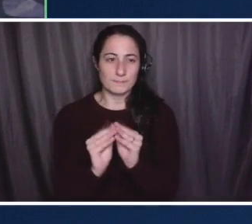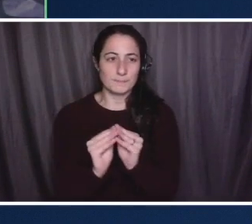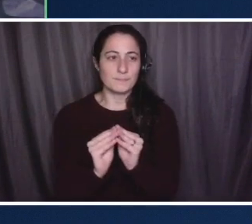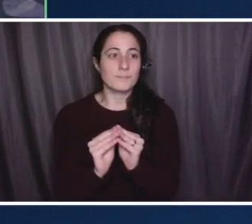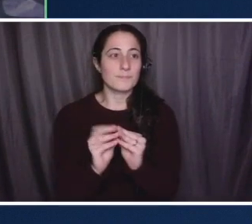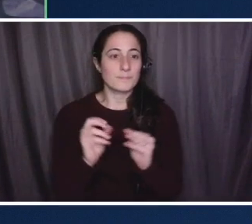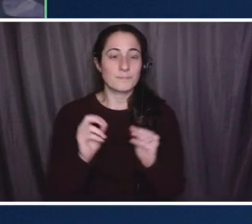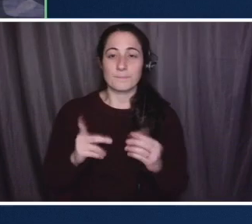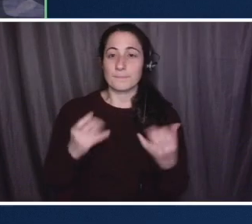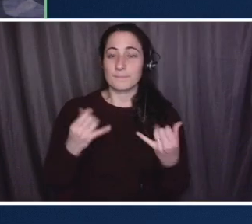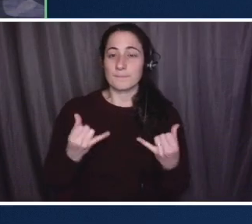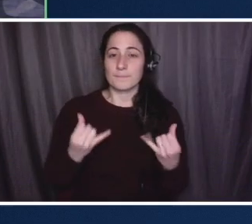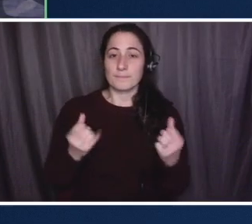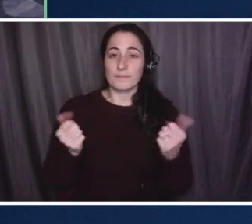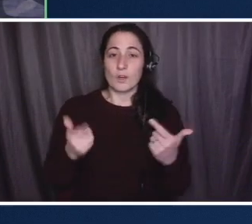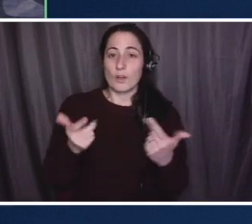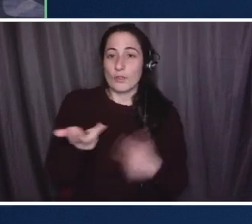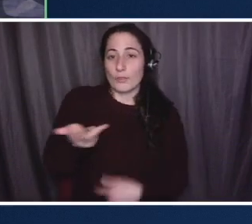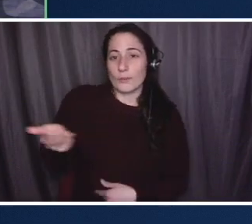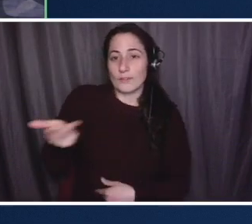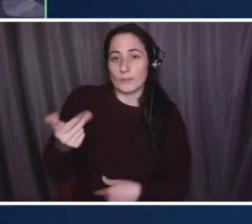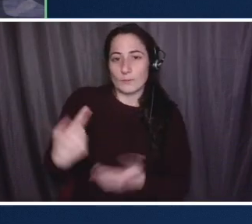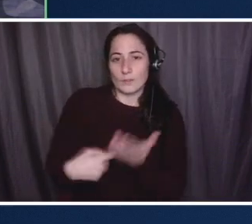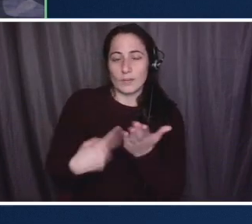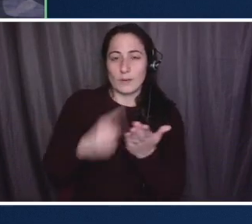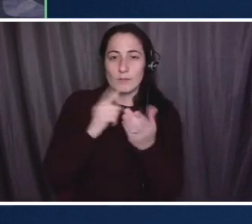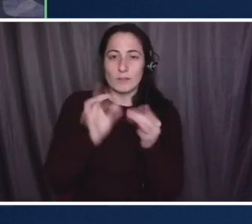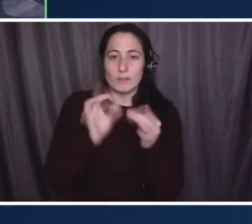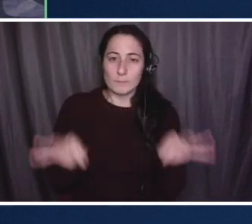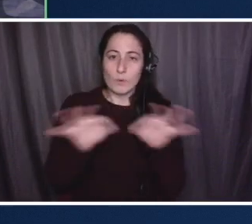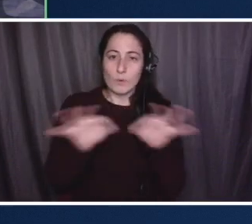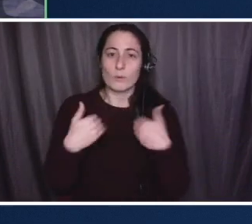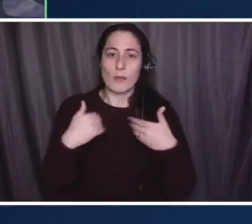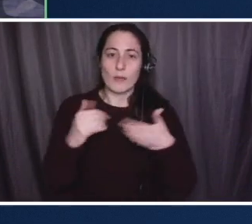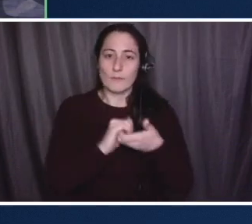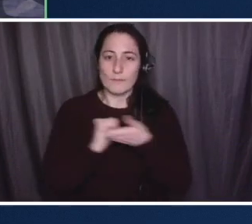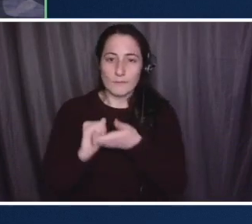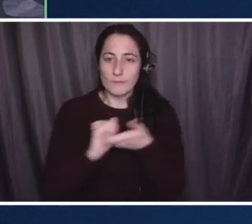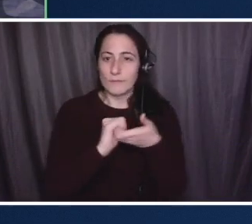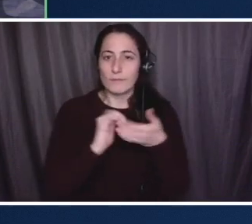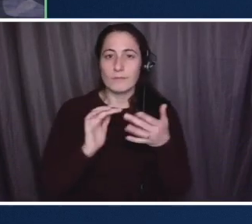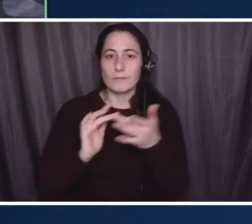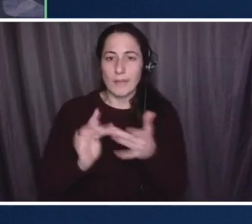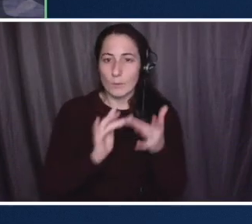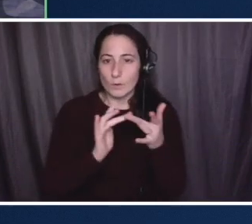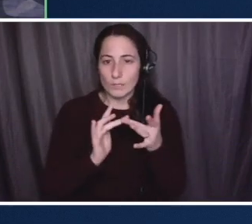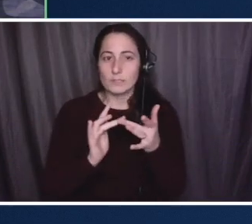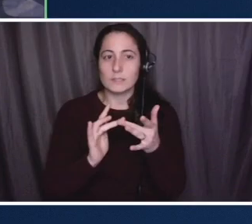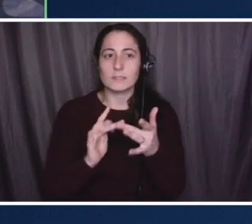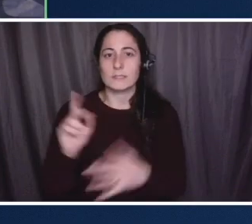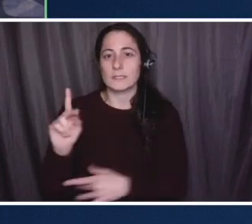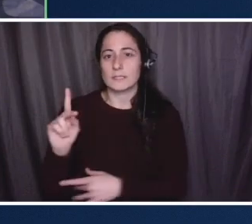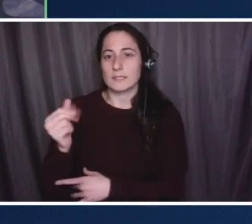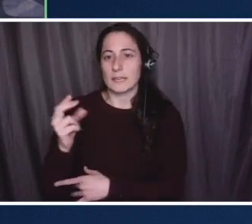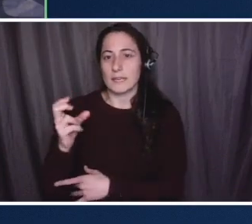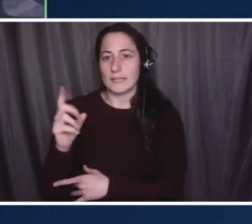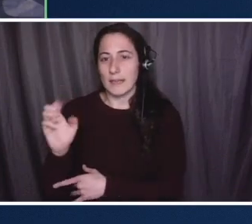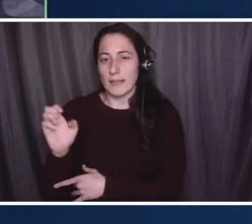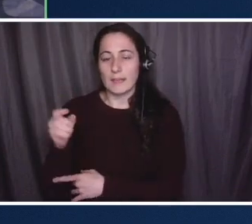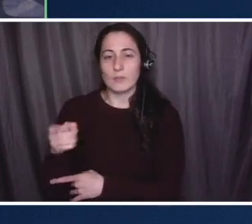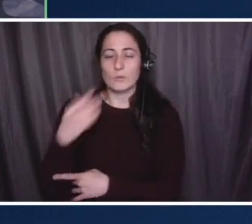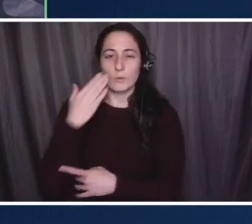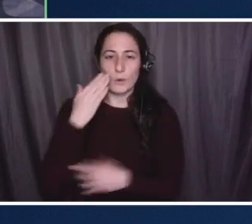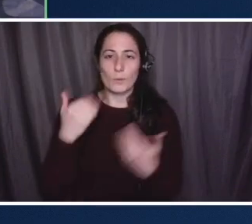the importance of coalitions and networks. And Kahinde, as you know, during the most recent decade, there has been more